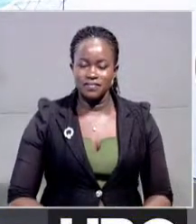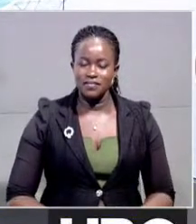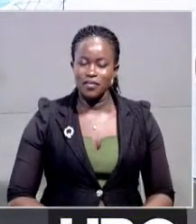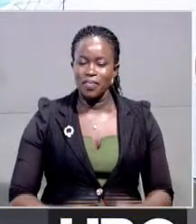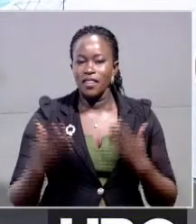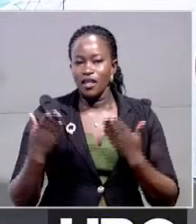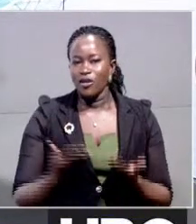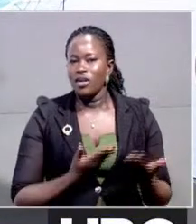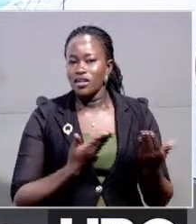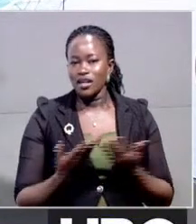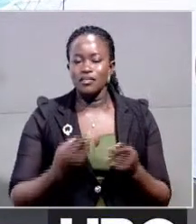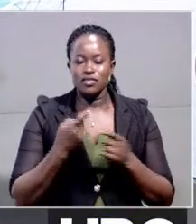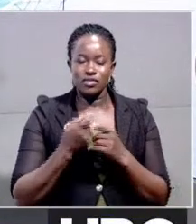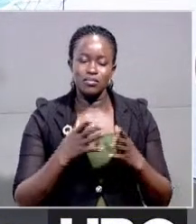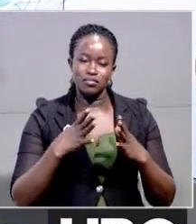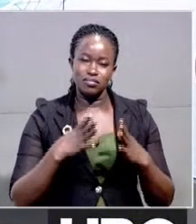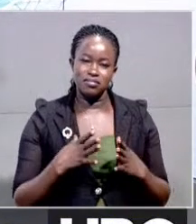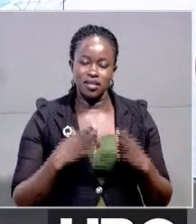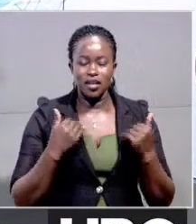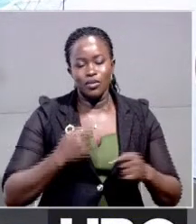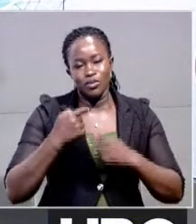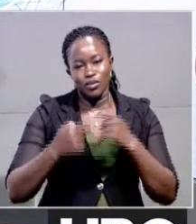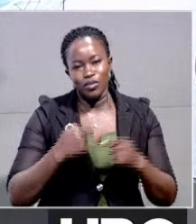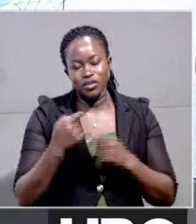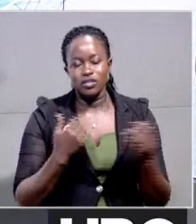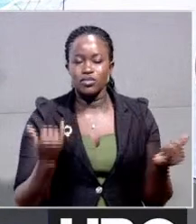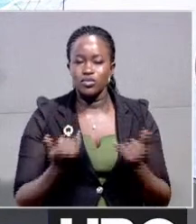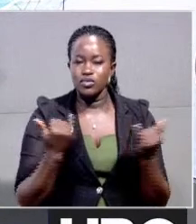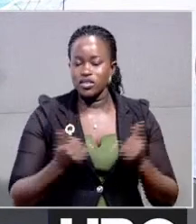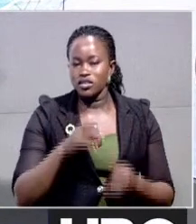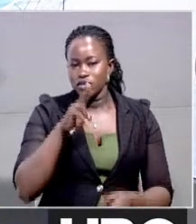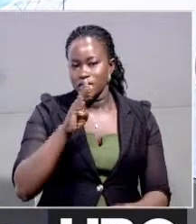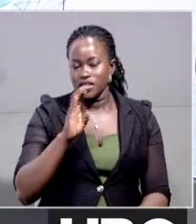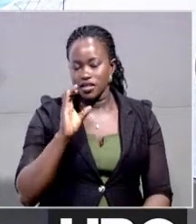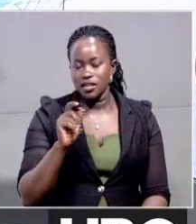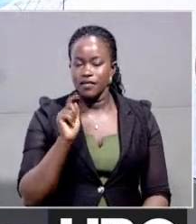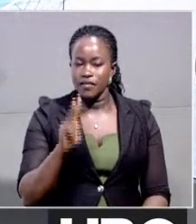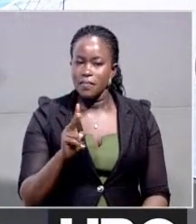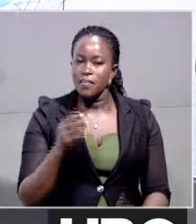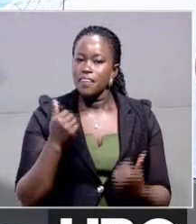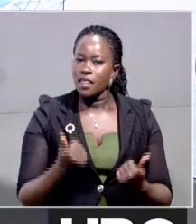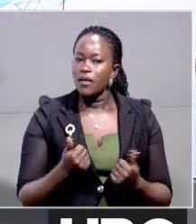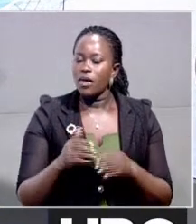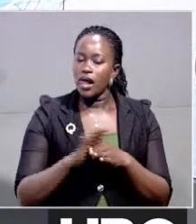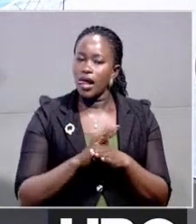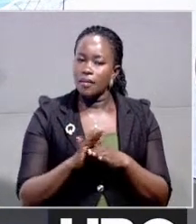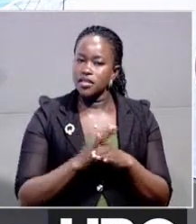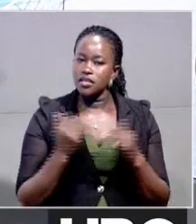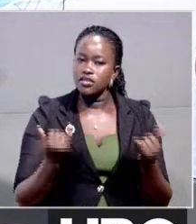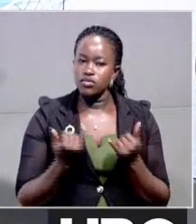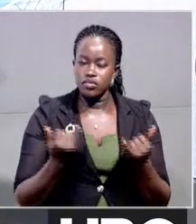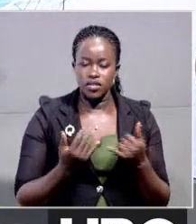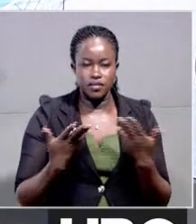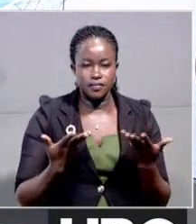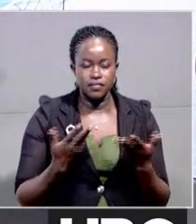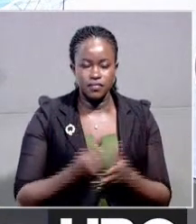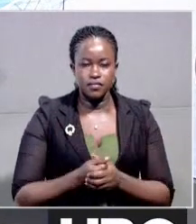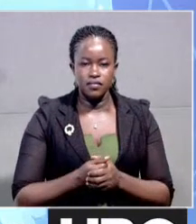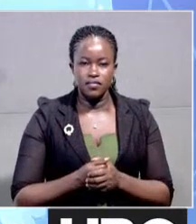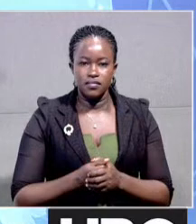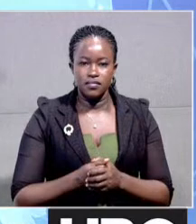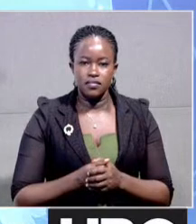0414-355-509. Welcome back from that break. This is News Tonight here on UBC TV. Let's have a look now at what's happening in the world of